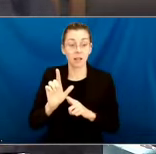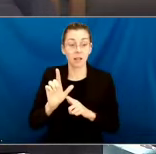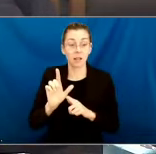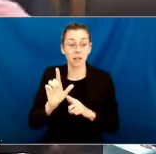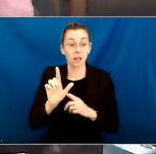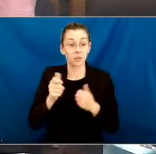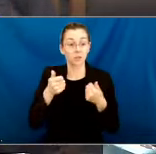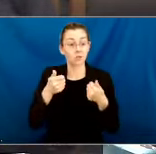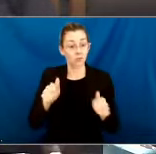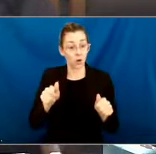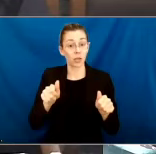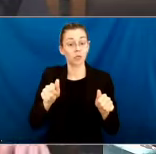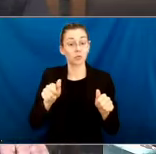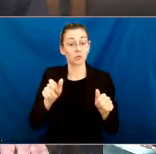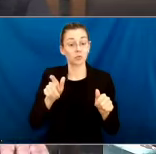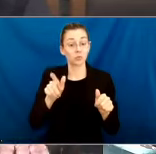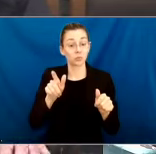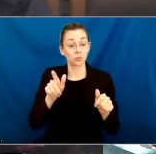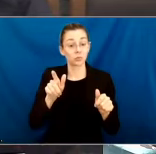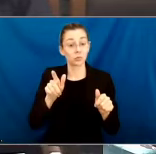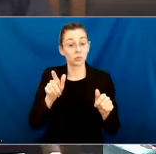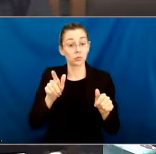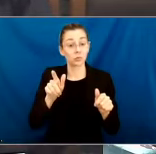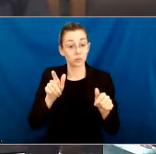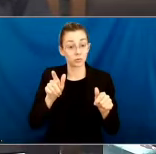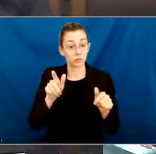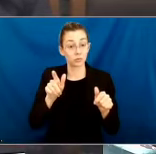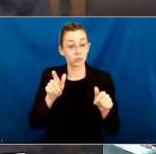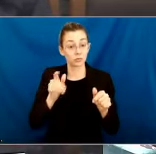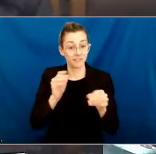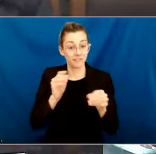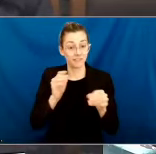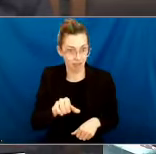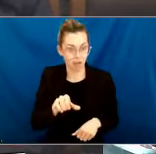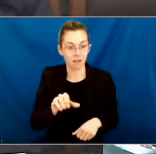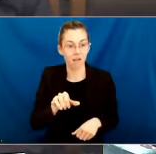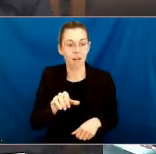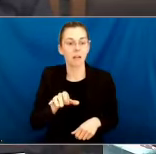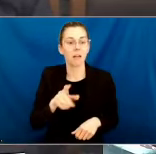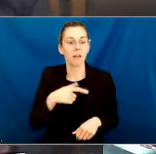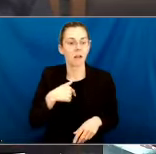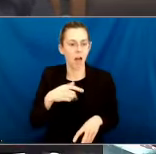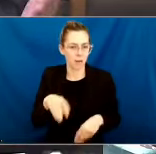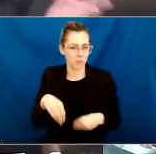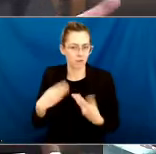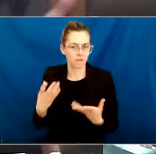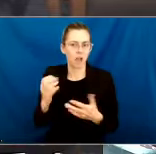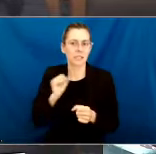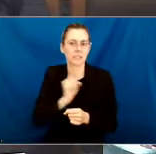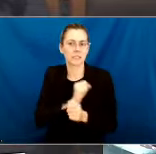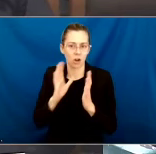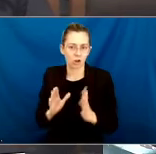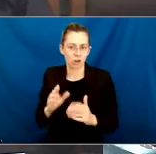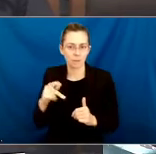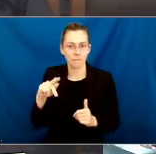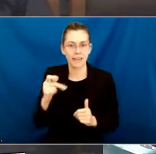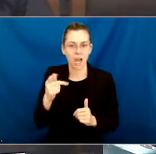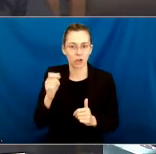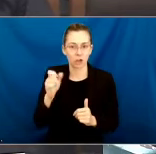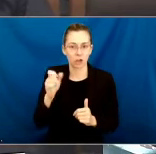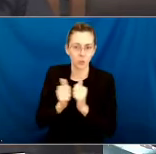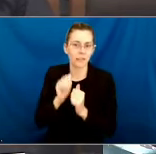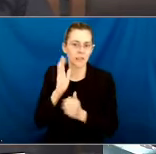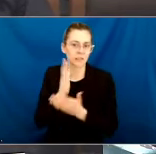that, and I have provided Senator Patterson with some documents that I'd make available to